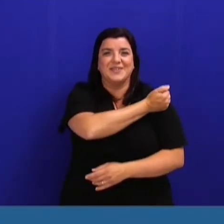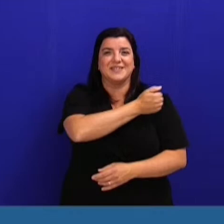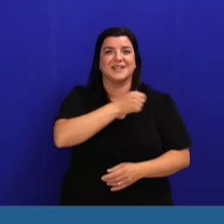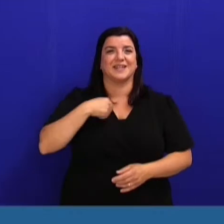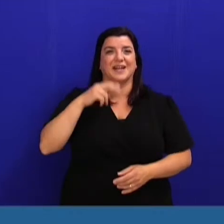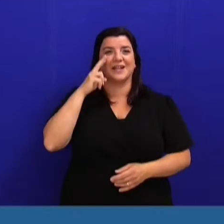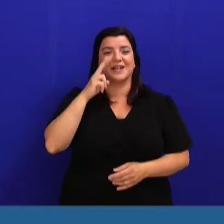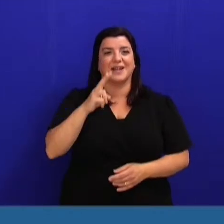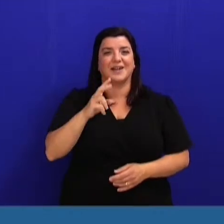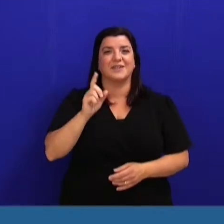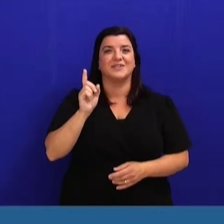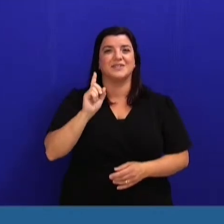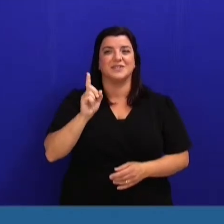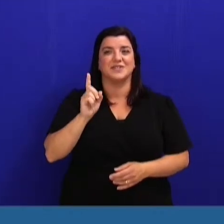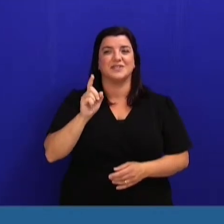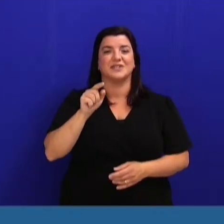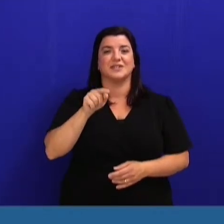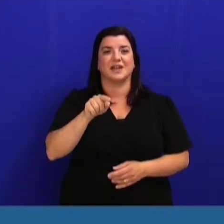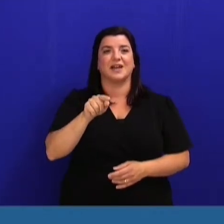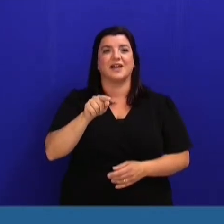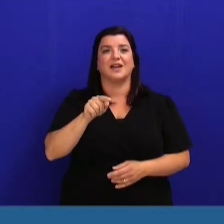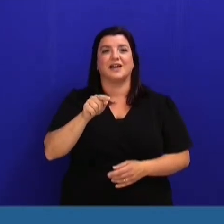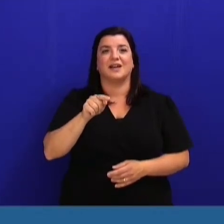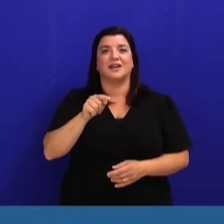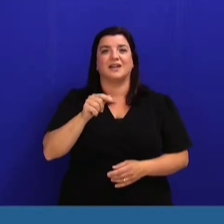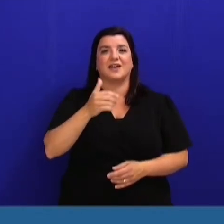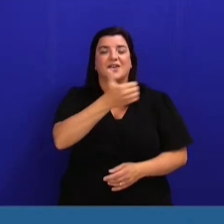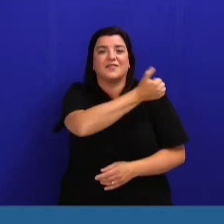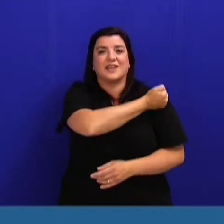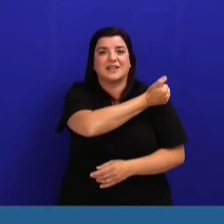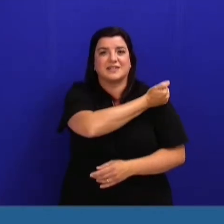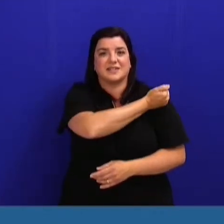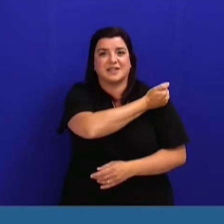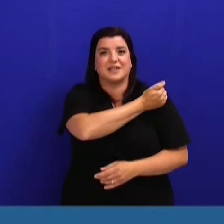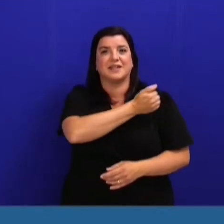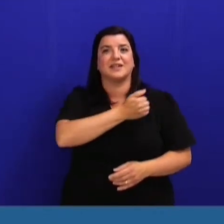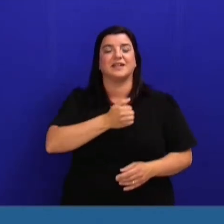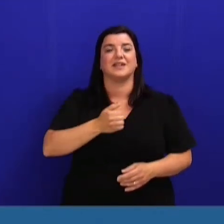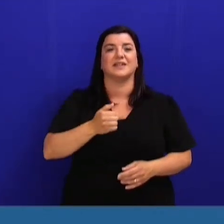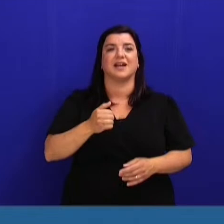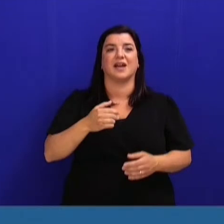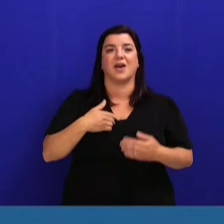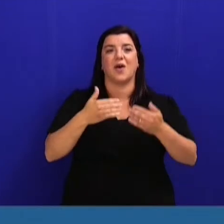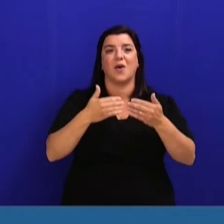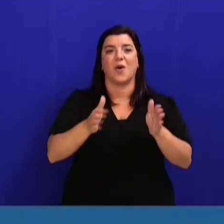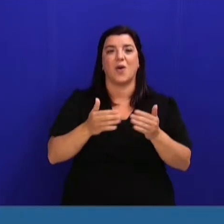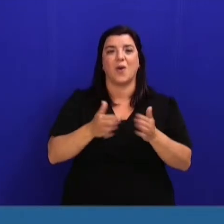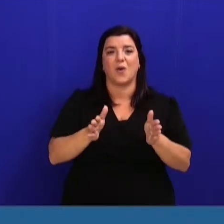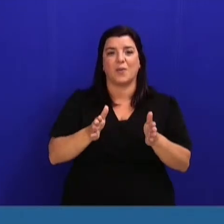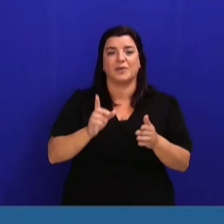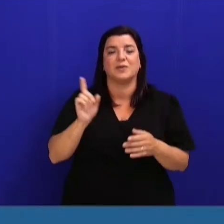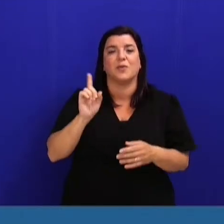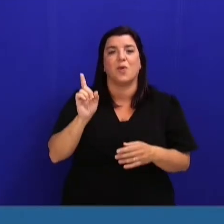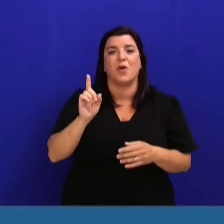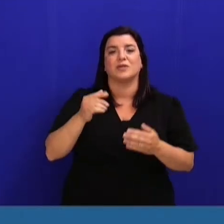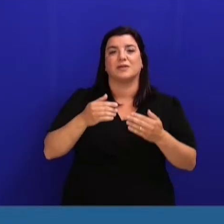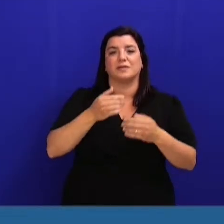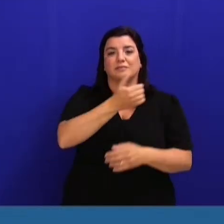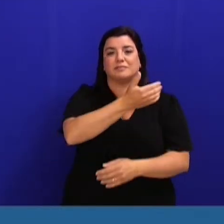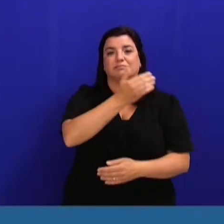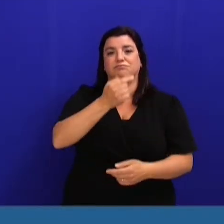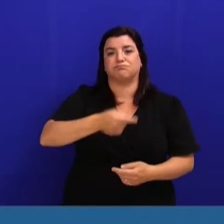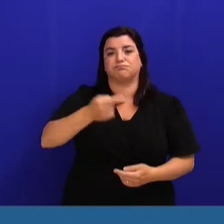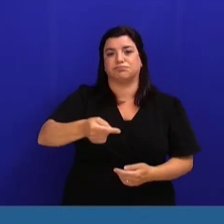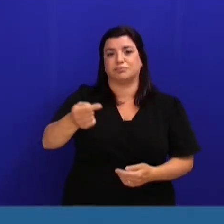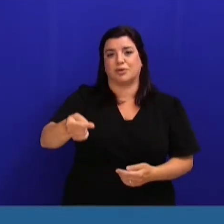also have people who are vaccinated, and we have opened our vaccination program to all the people who are